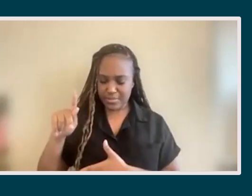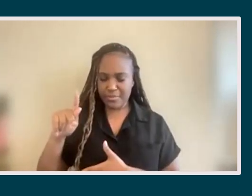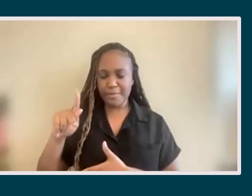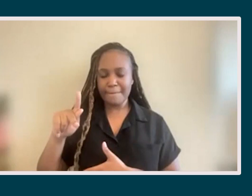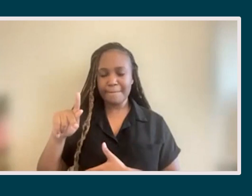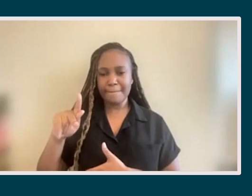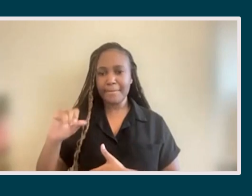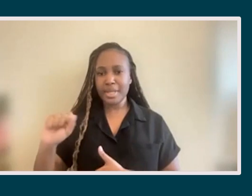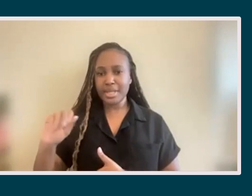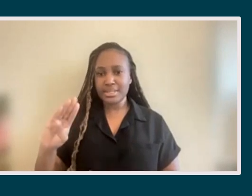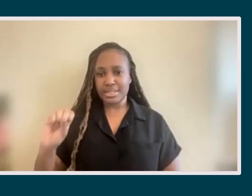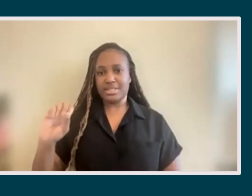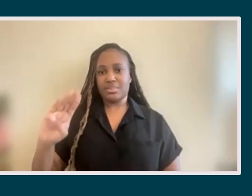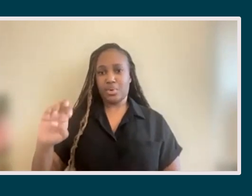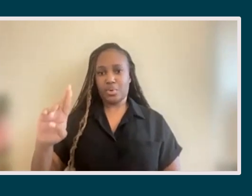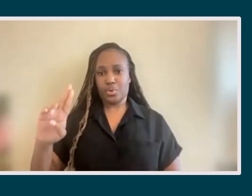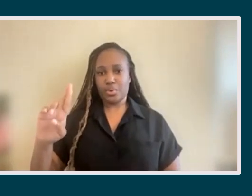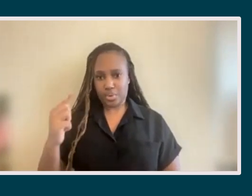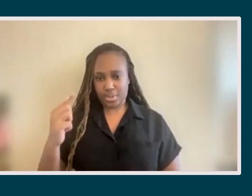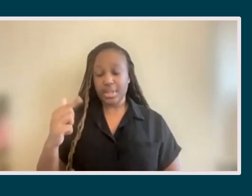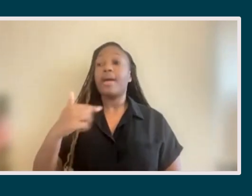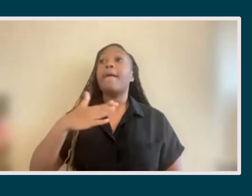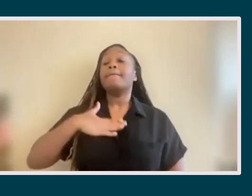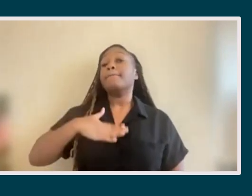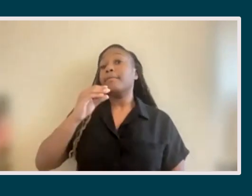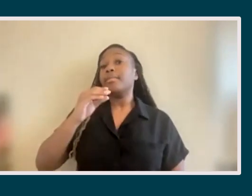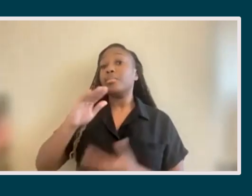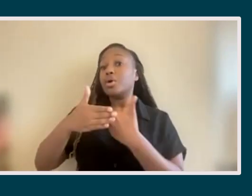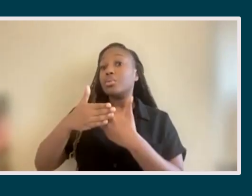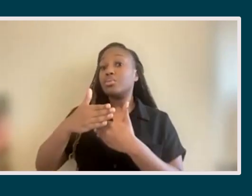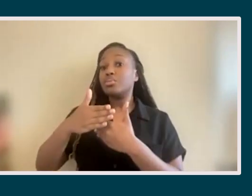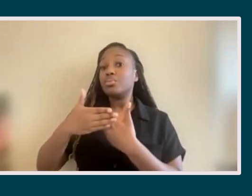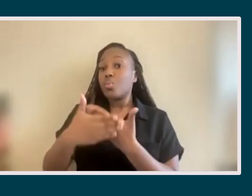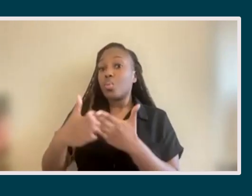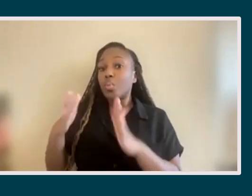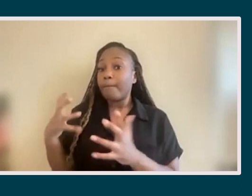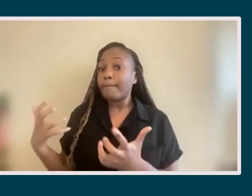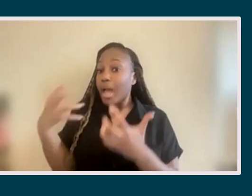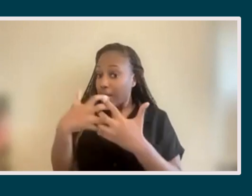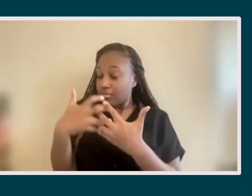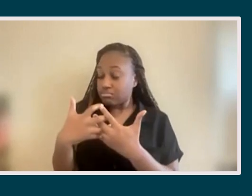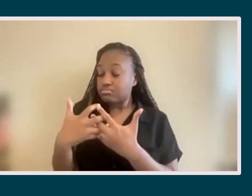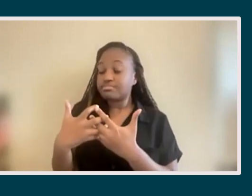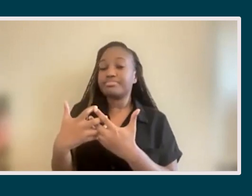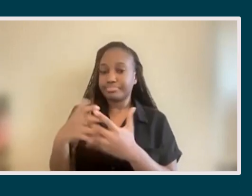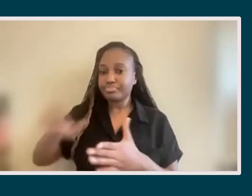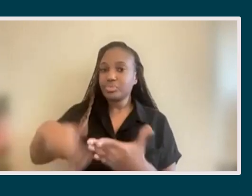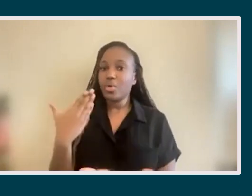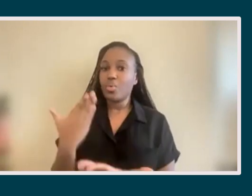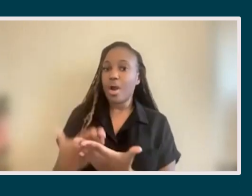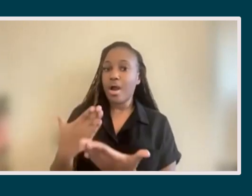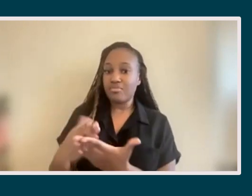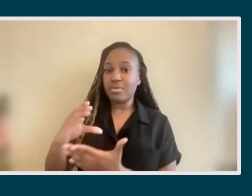in September. And in October, she decided to tell me that when